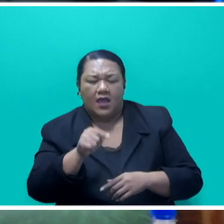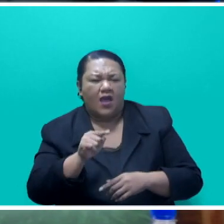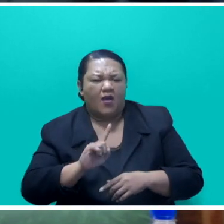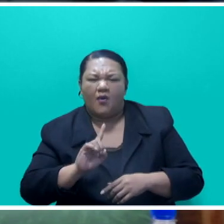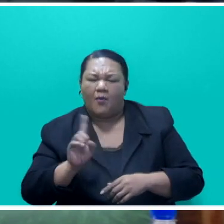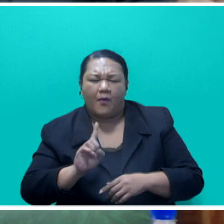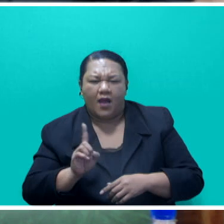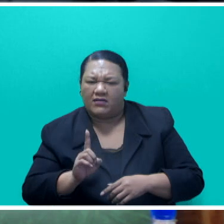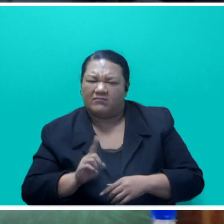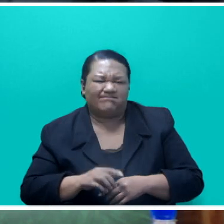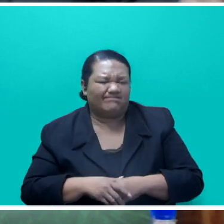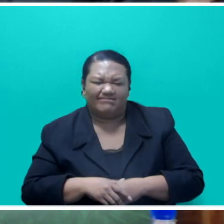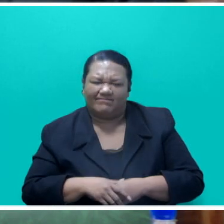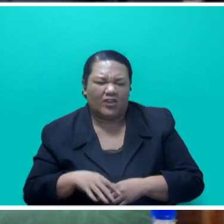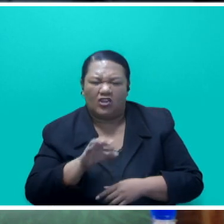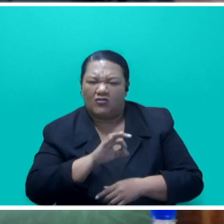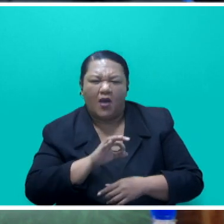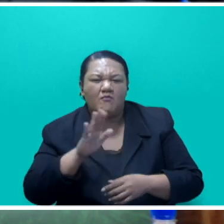my High Chief.